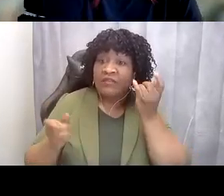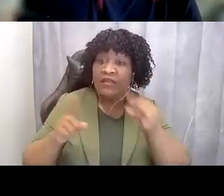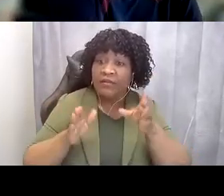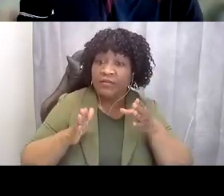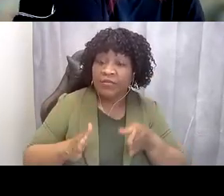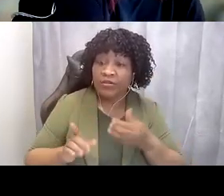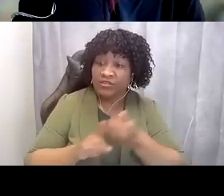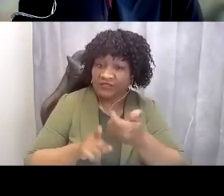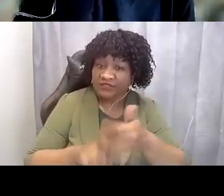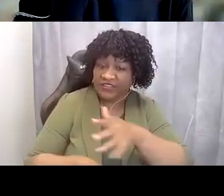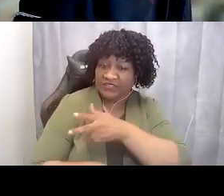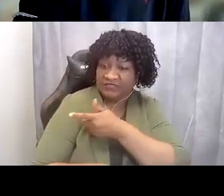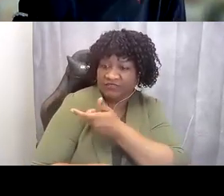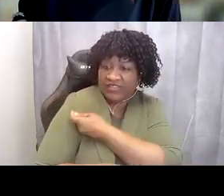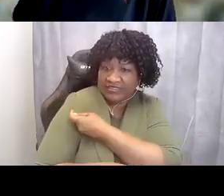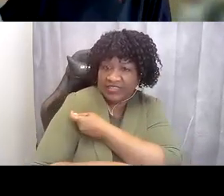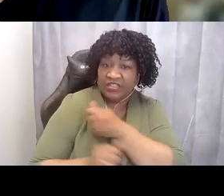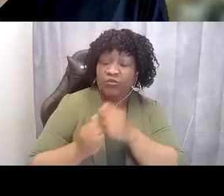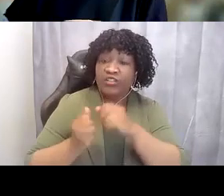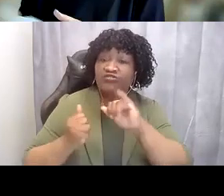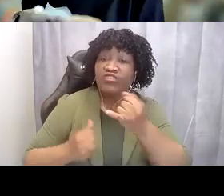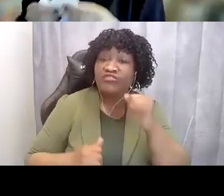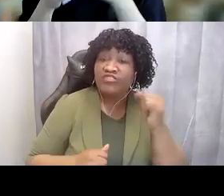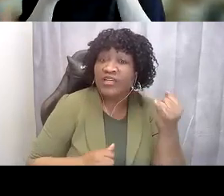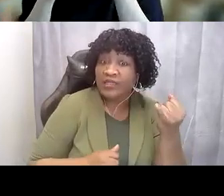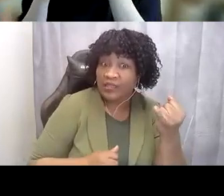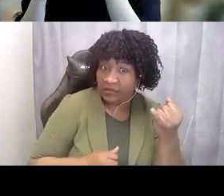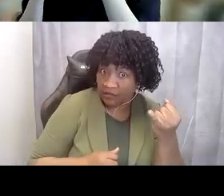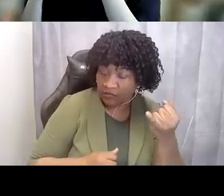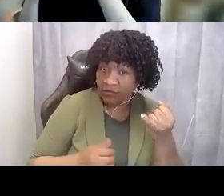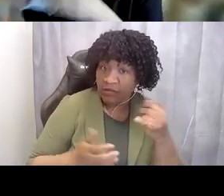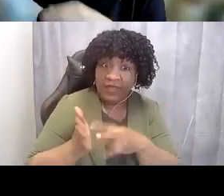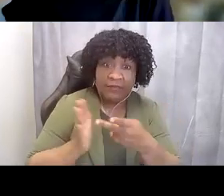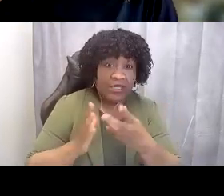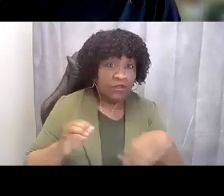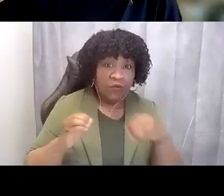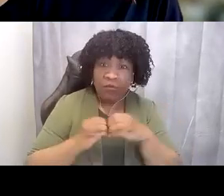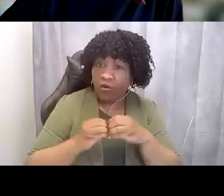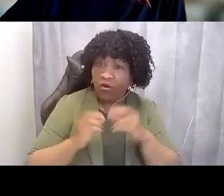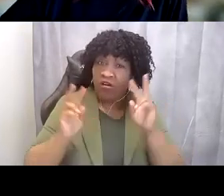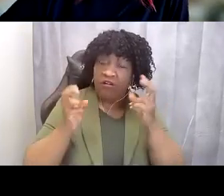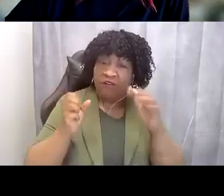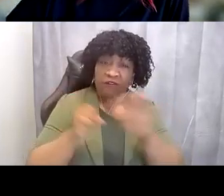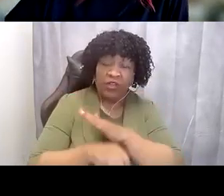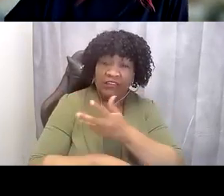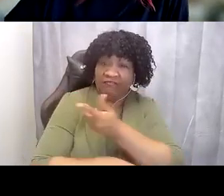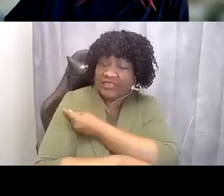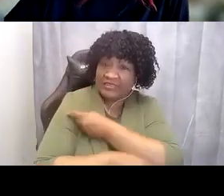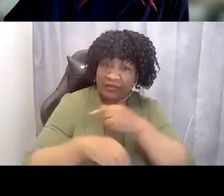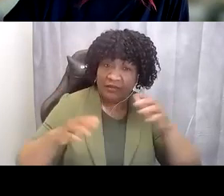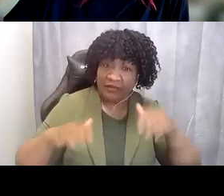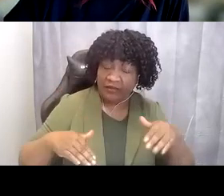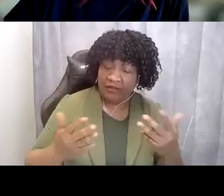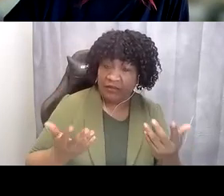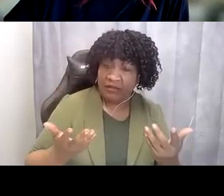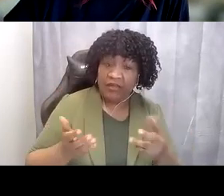was vaccinated originally with Johnson & Johnson, are they no longer considered fully vaccinated? Thinking